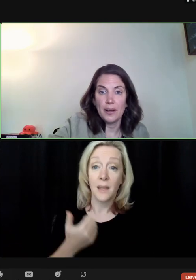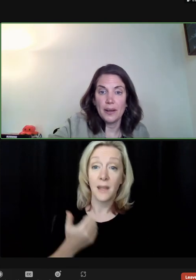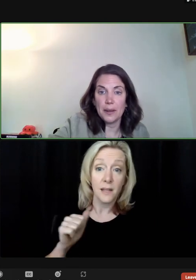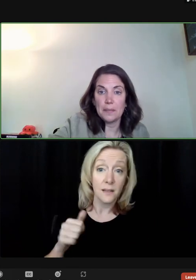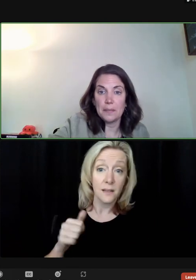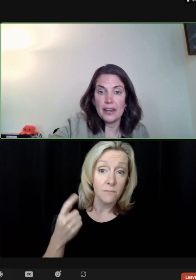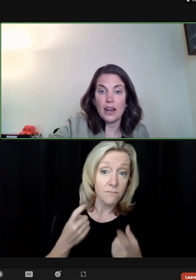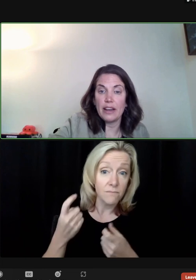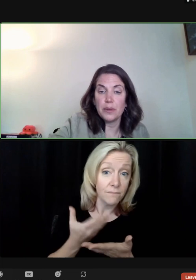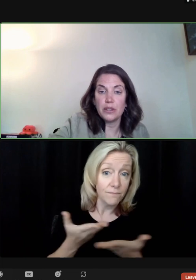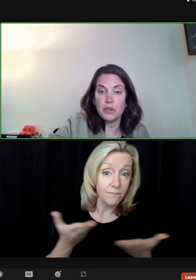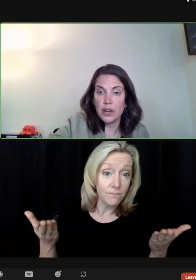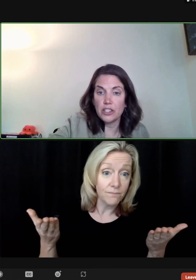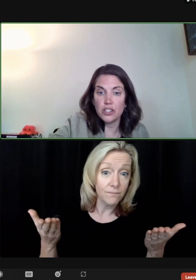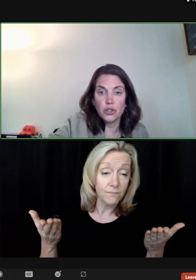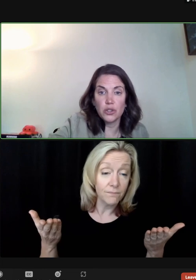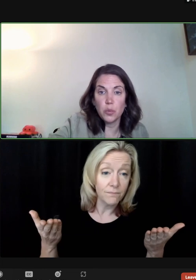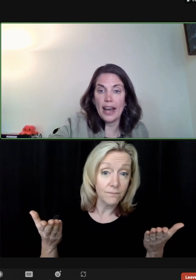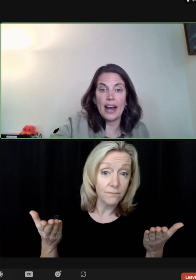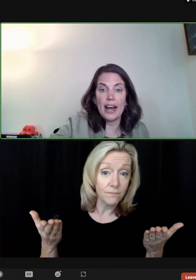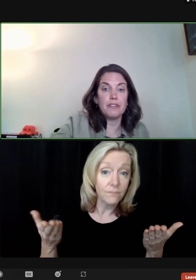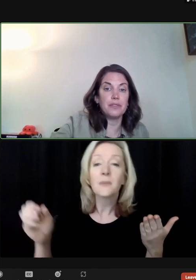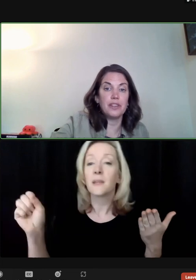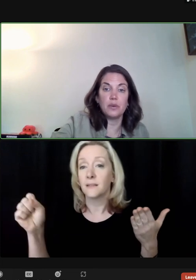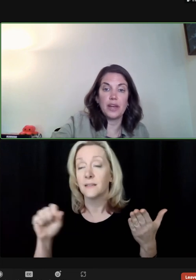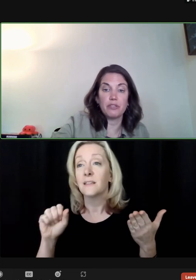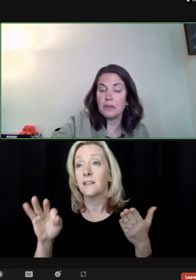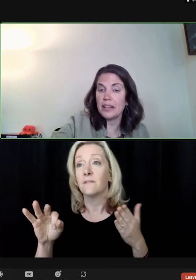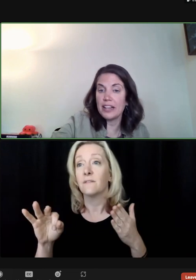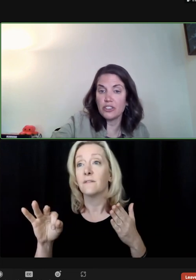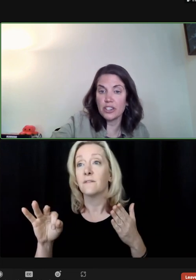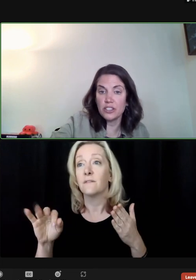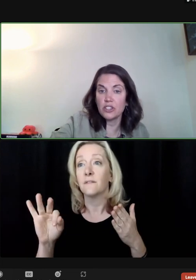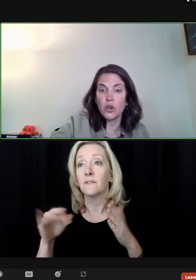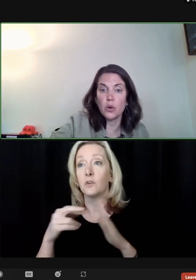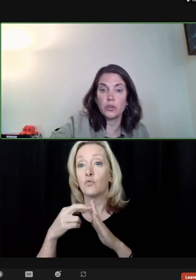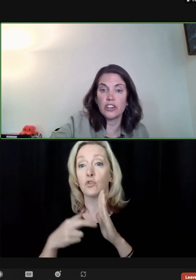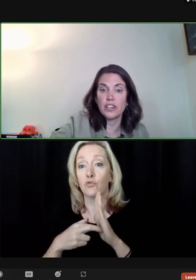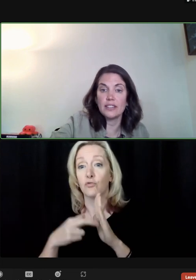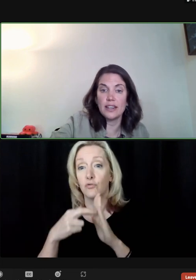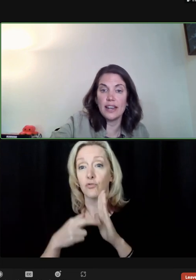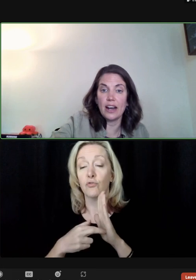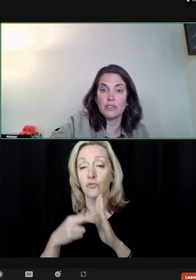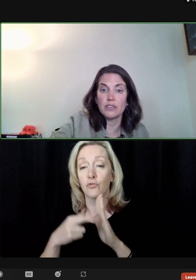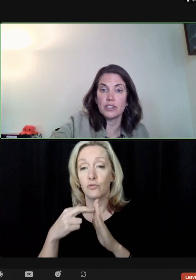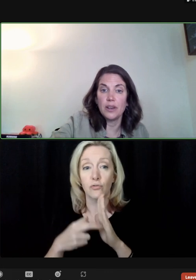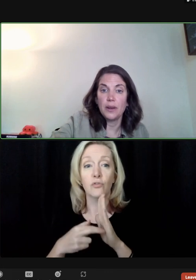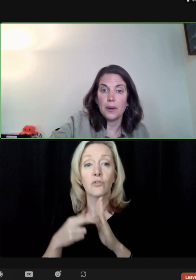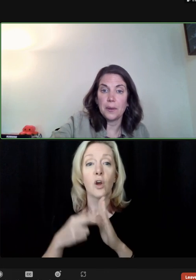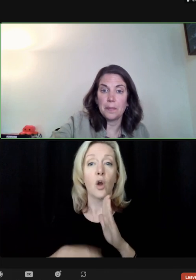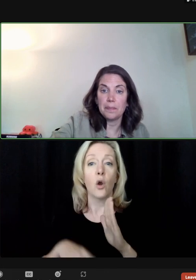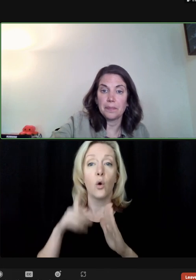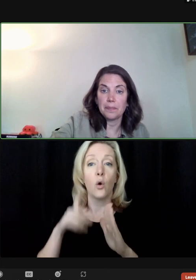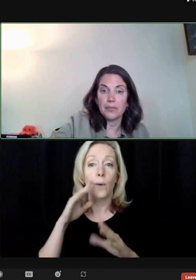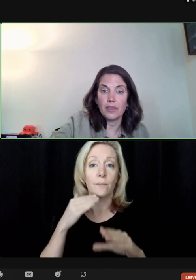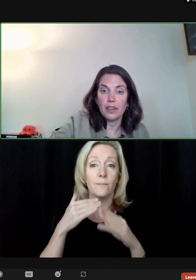questions. And yeah, everybody who's registered, we have your email addresses, so Sherry can send out